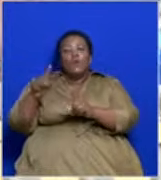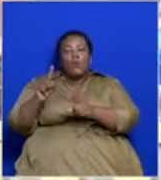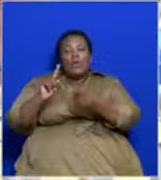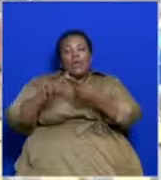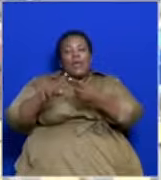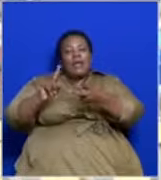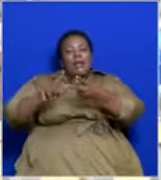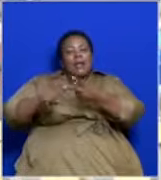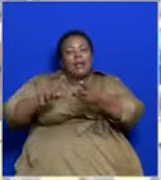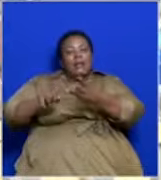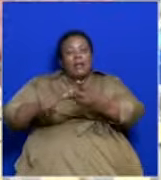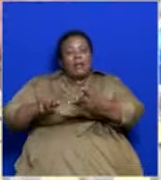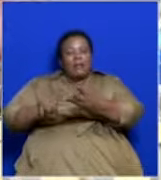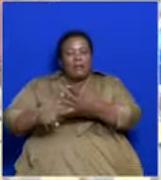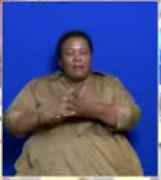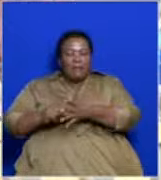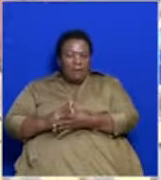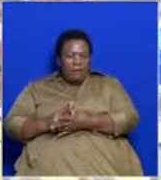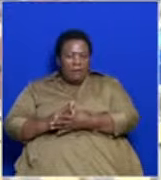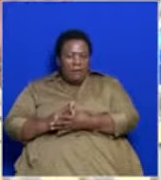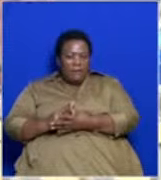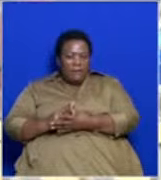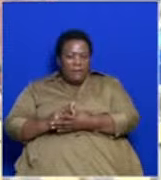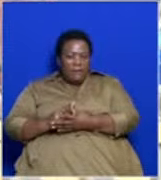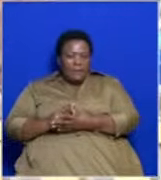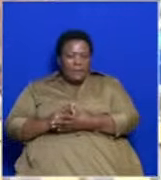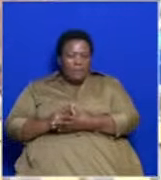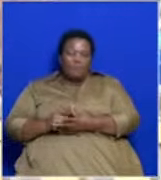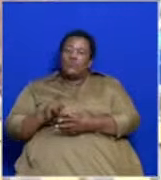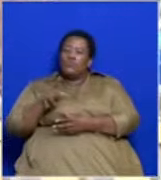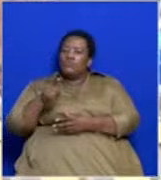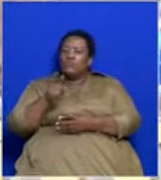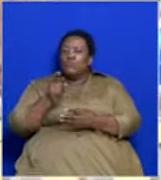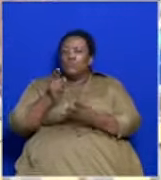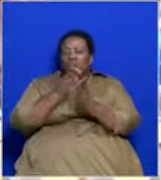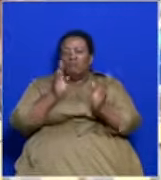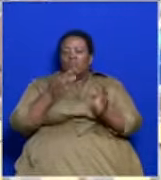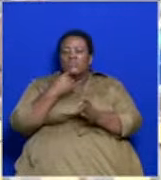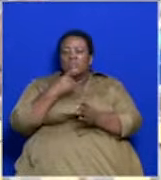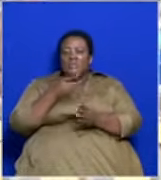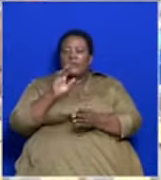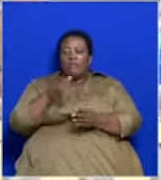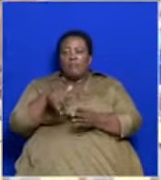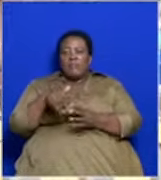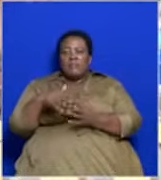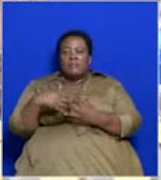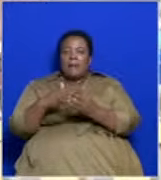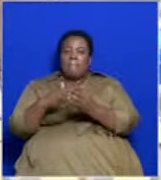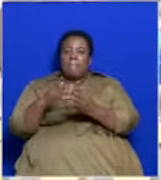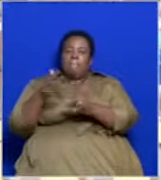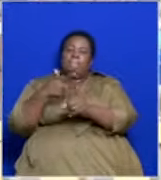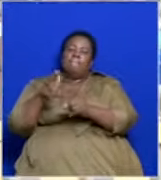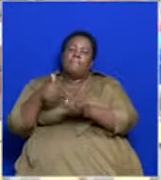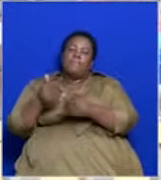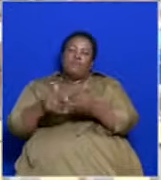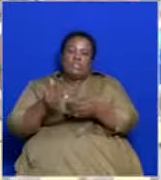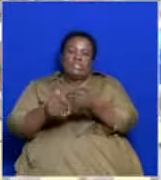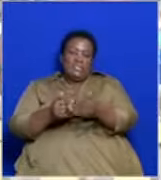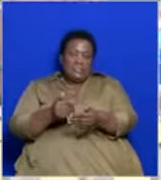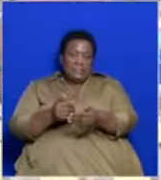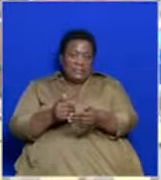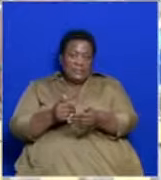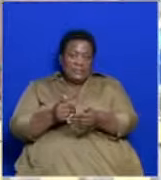what charges they should bring. You just say you should institute disciplinary proceedings. Now, if the